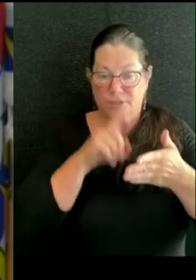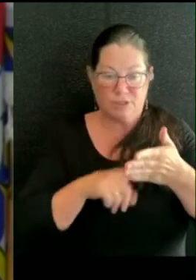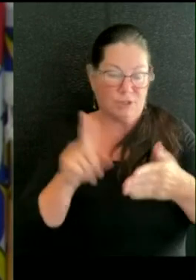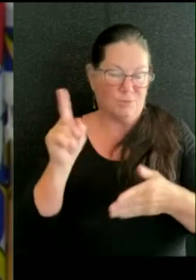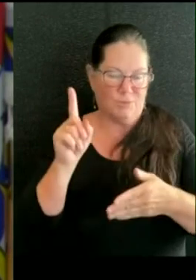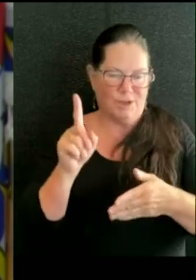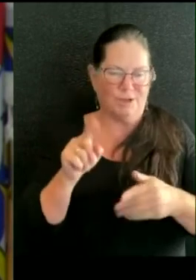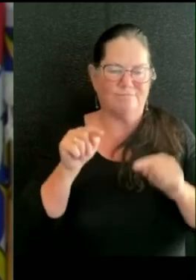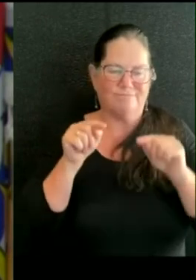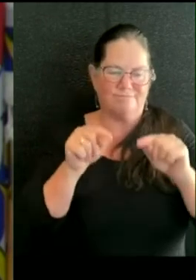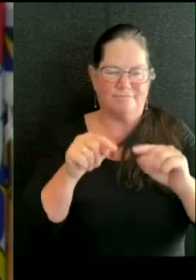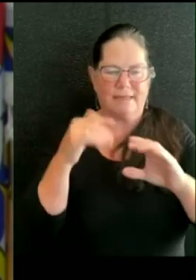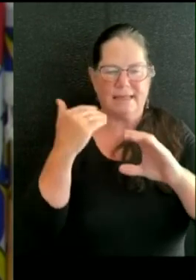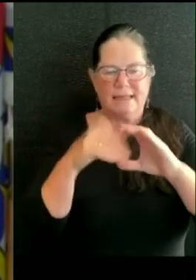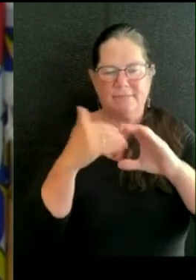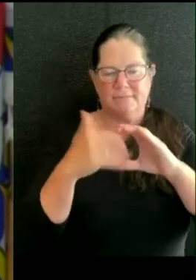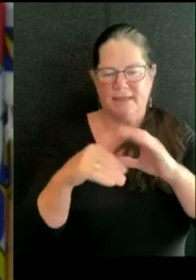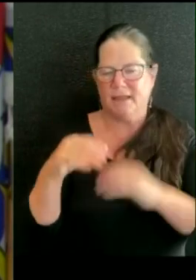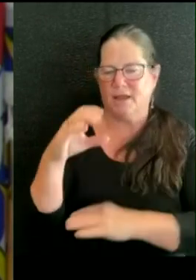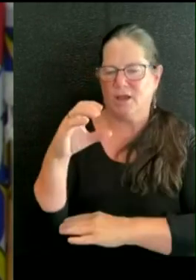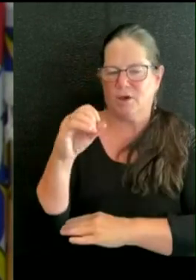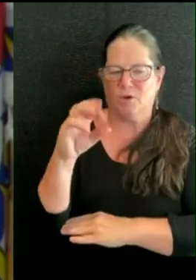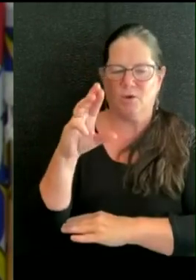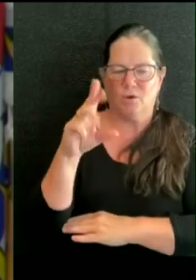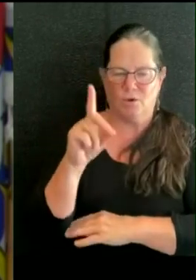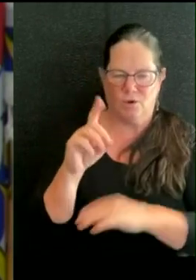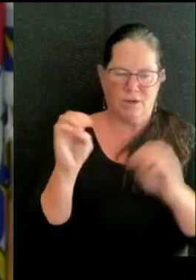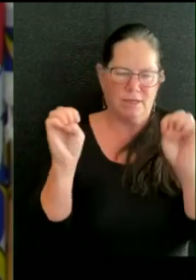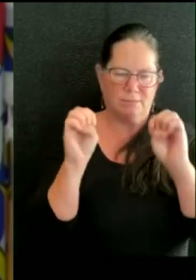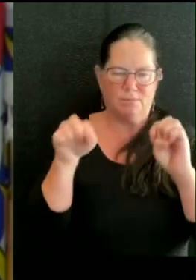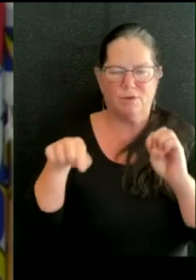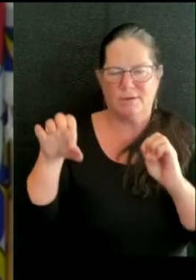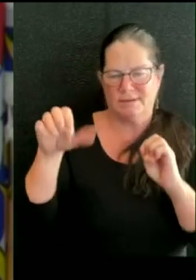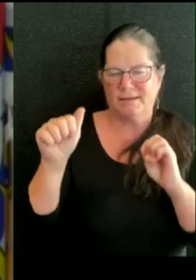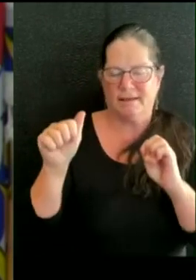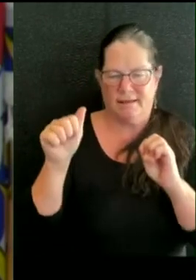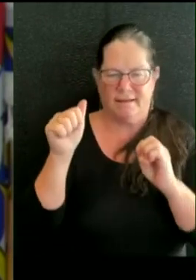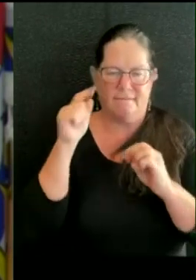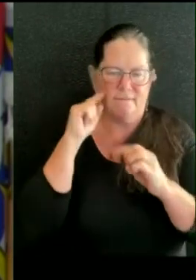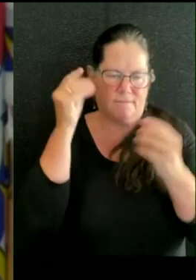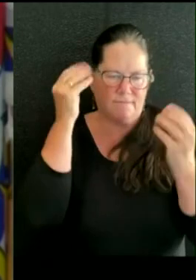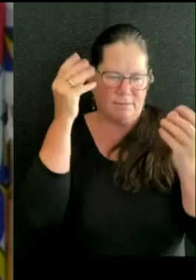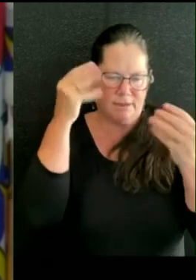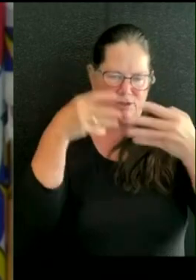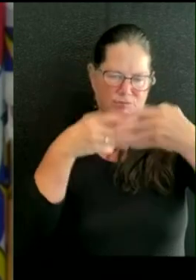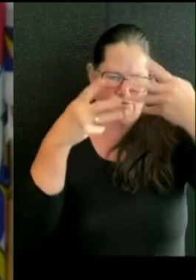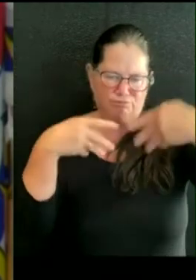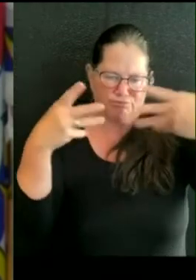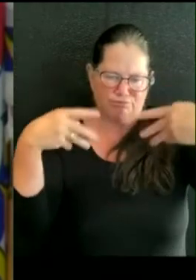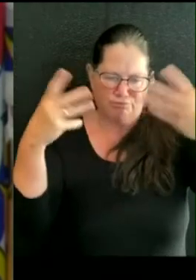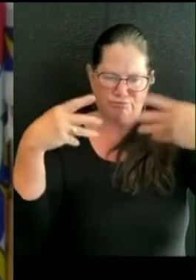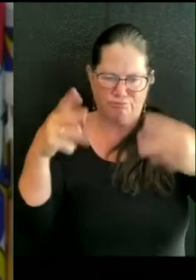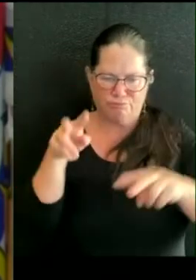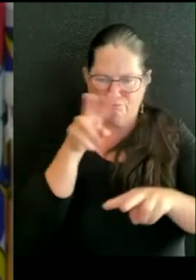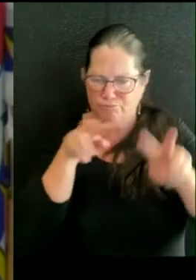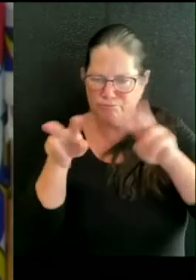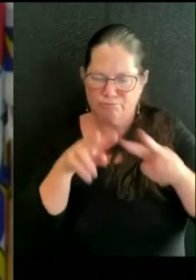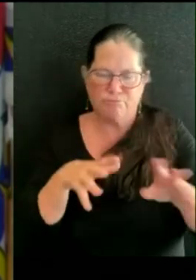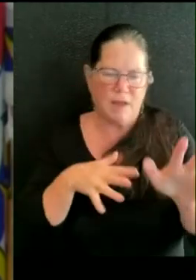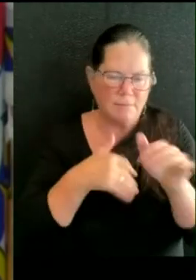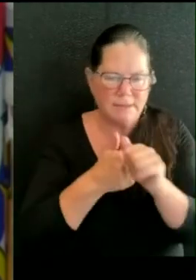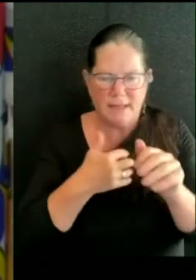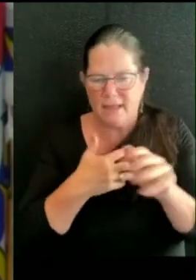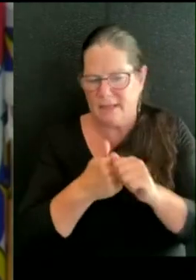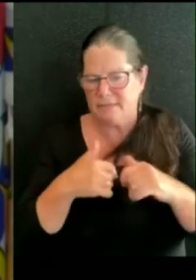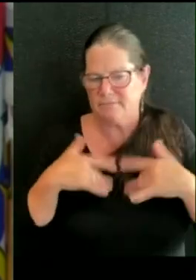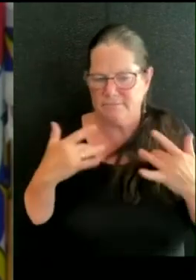courtemergency.ca/property info and recheck for property status updates. To be clear, this is West Kelowna